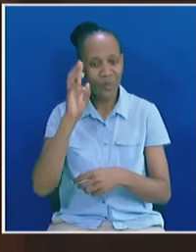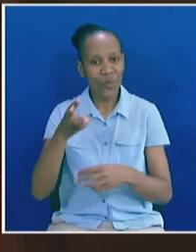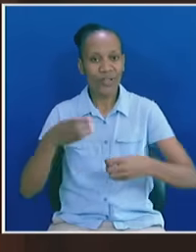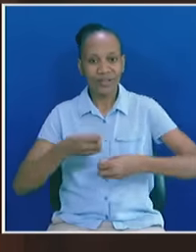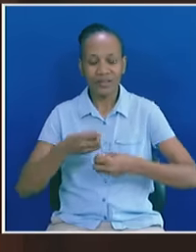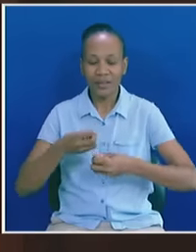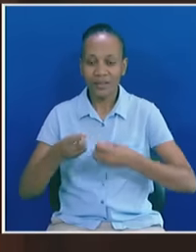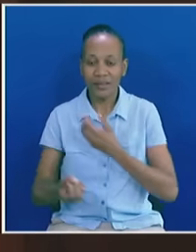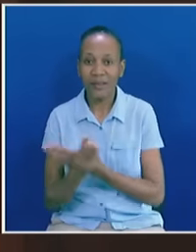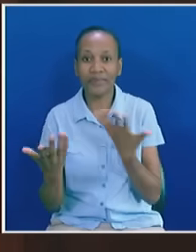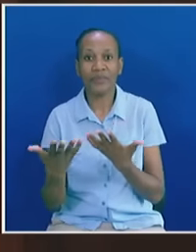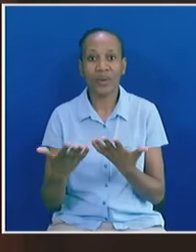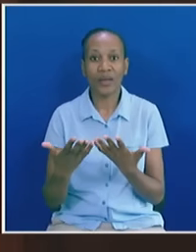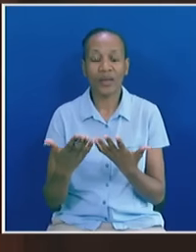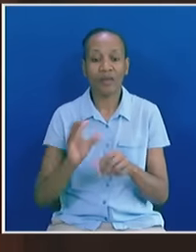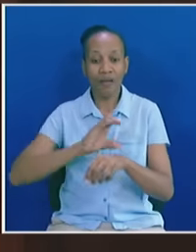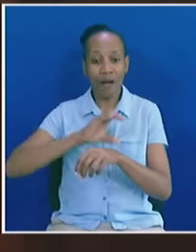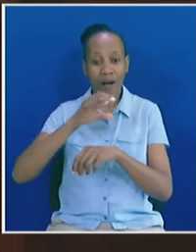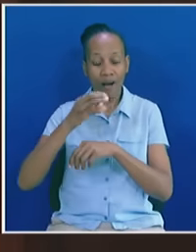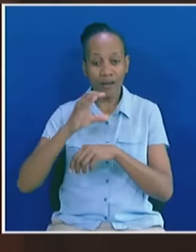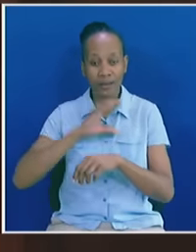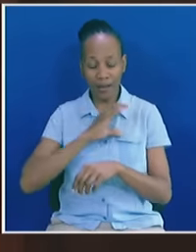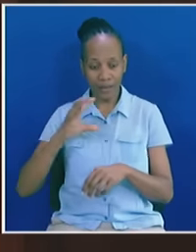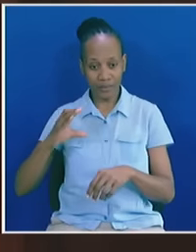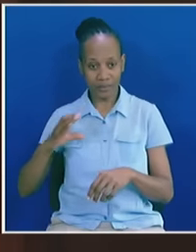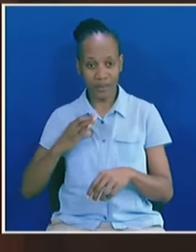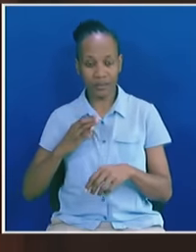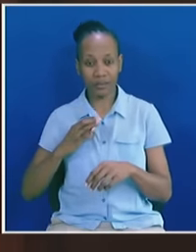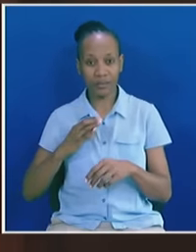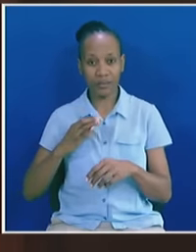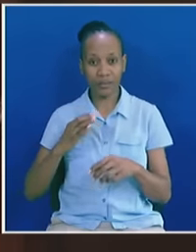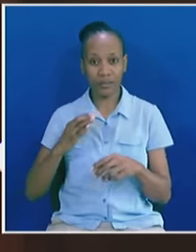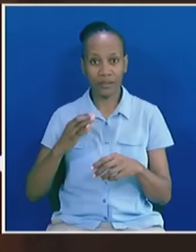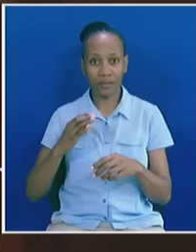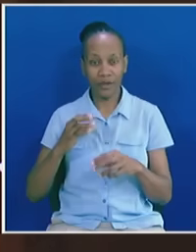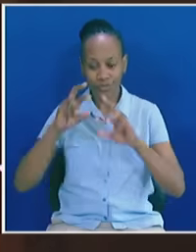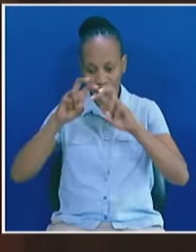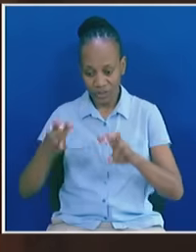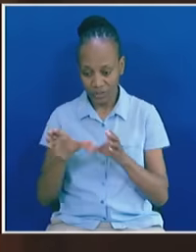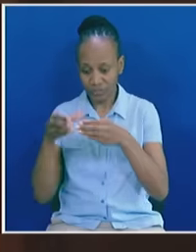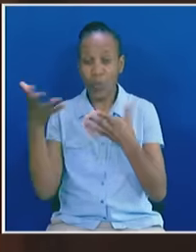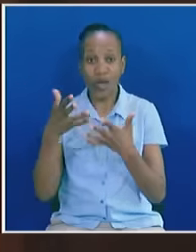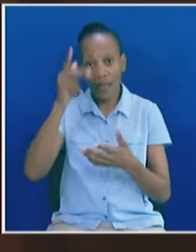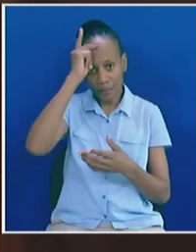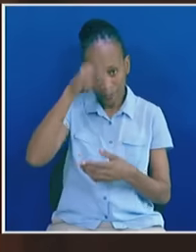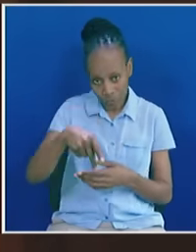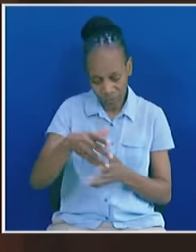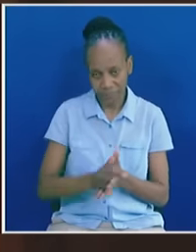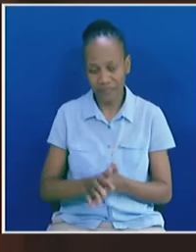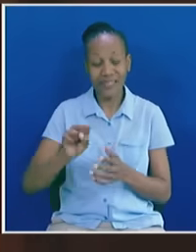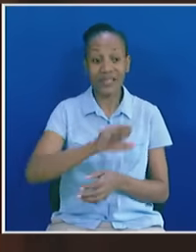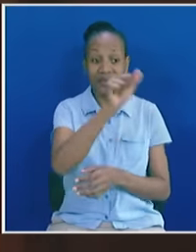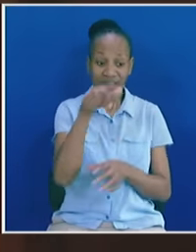expo to be held at the Council for Scientific and Industrial Research in Pretoria. South Africa is